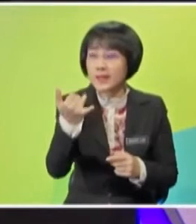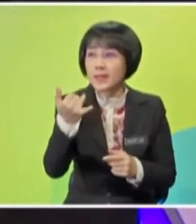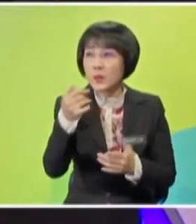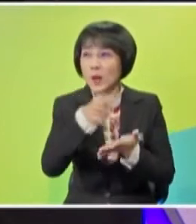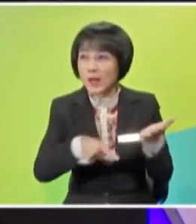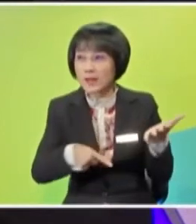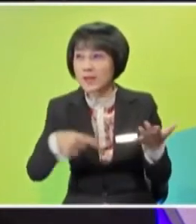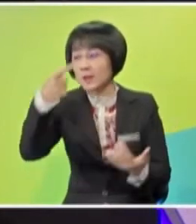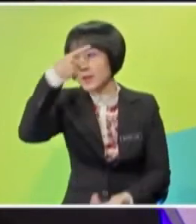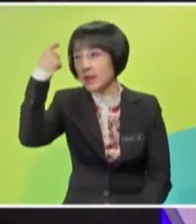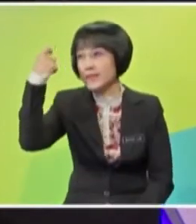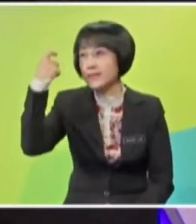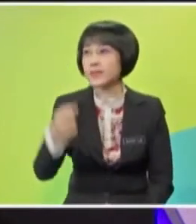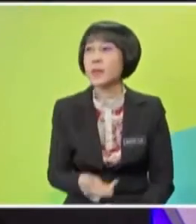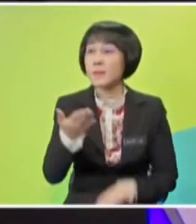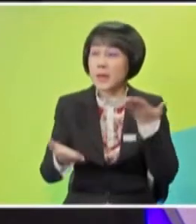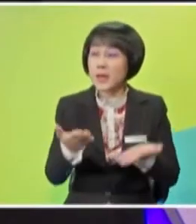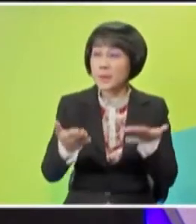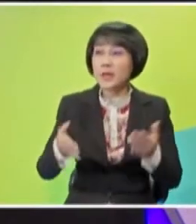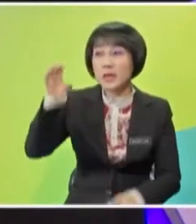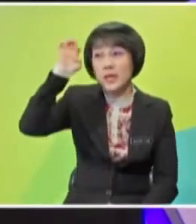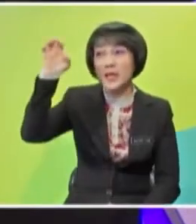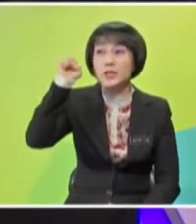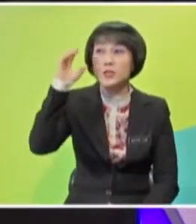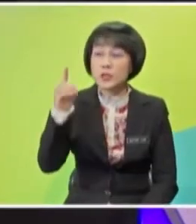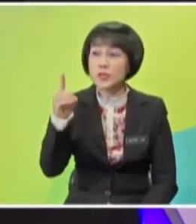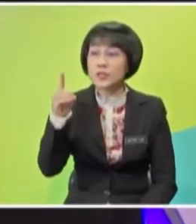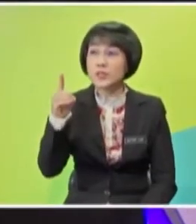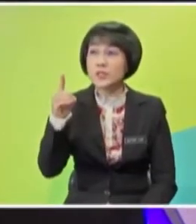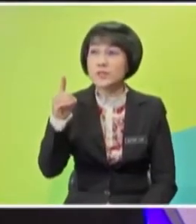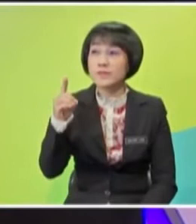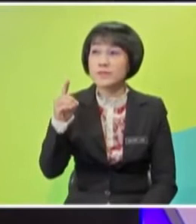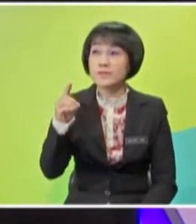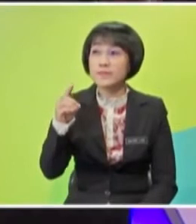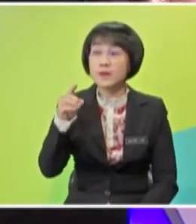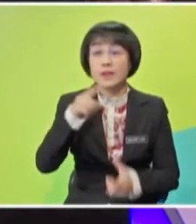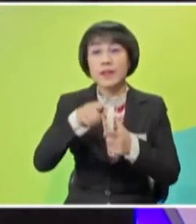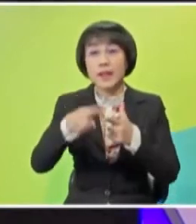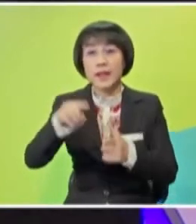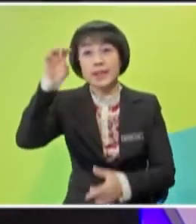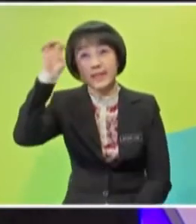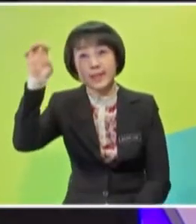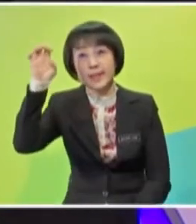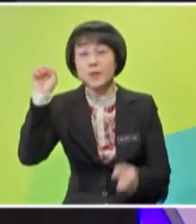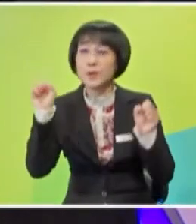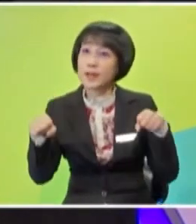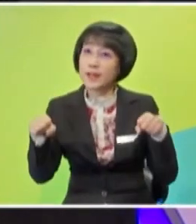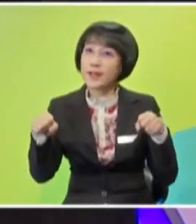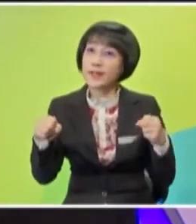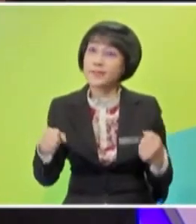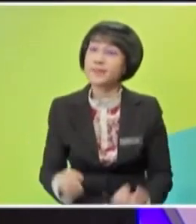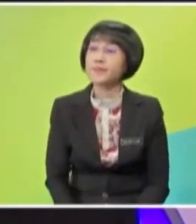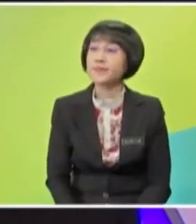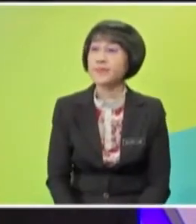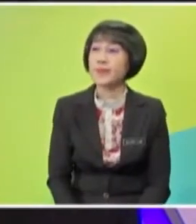because. Next one, perhaps he should, or then he could. So